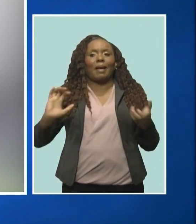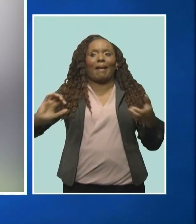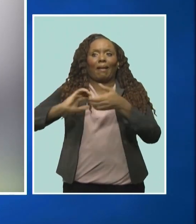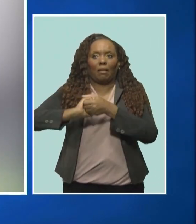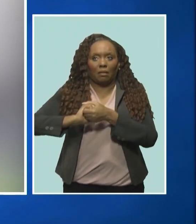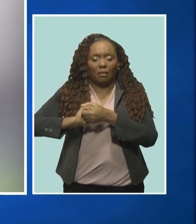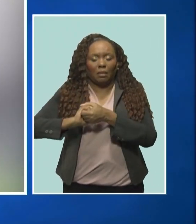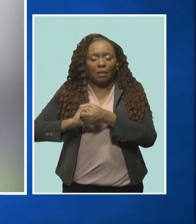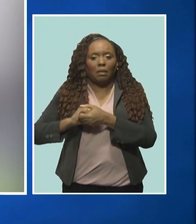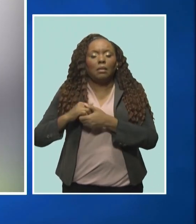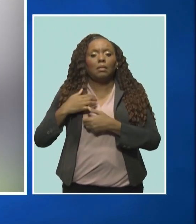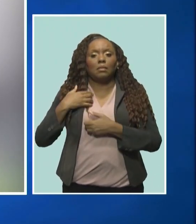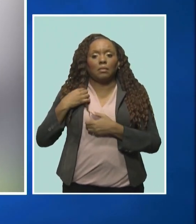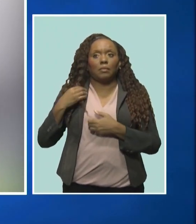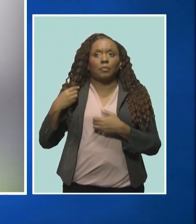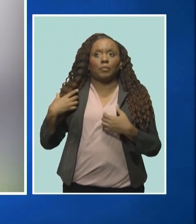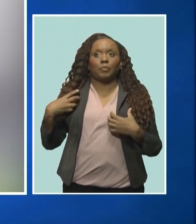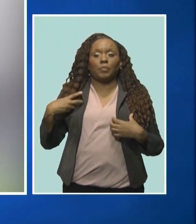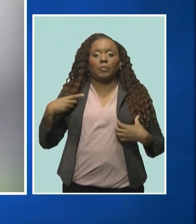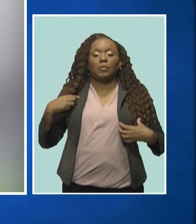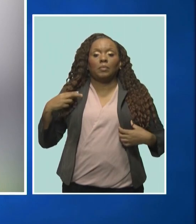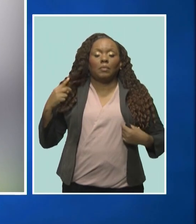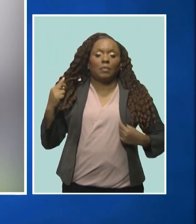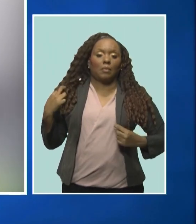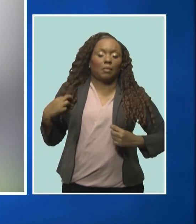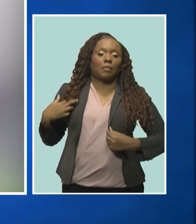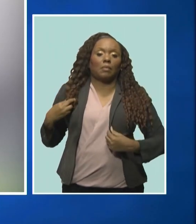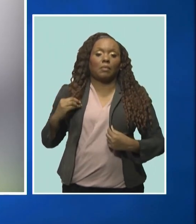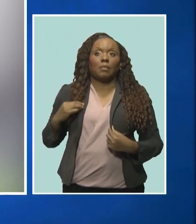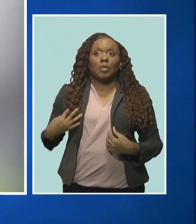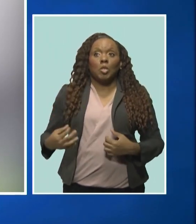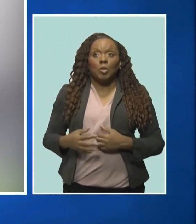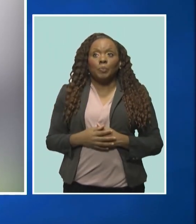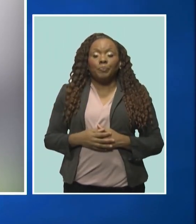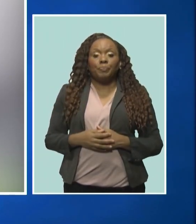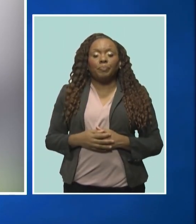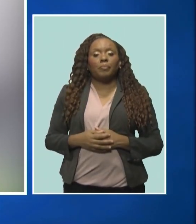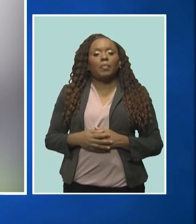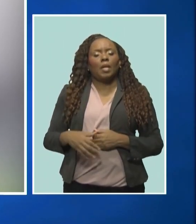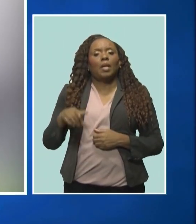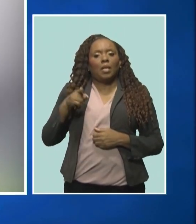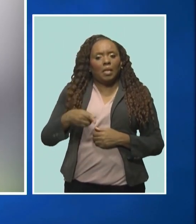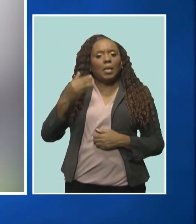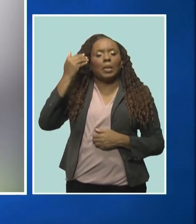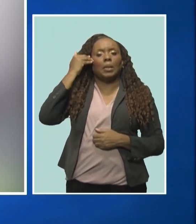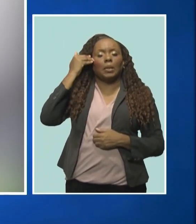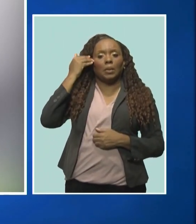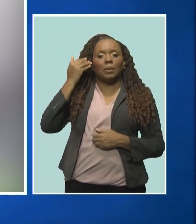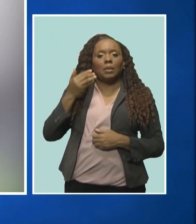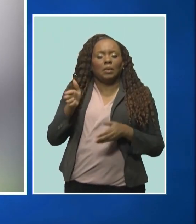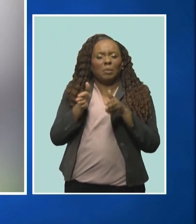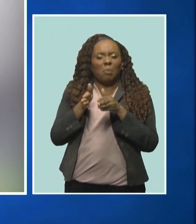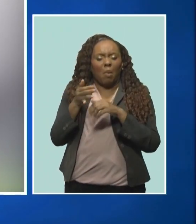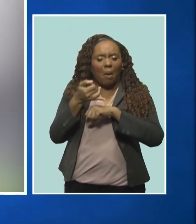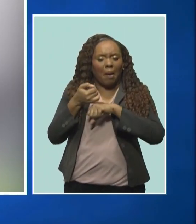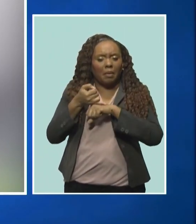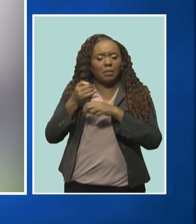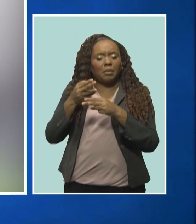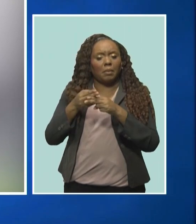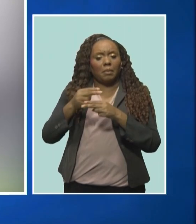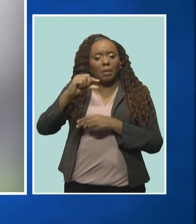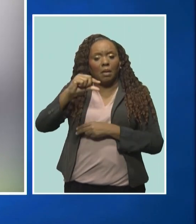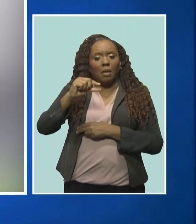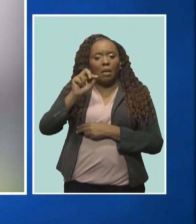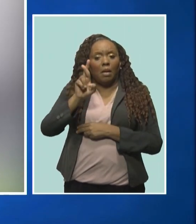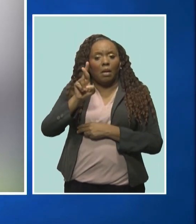partners. With respect to the Grenadine Islands, as you can well imagine, the damage assessment process is